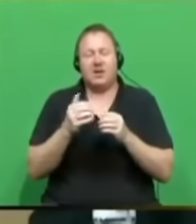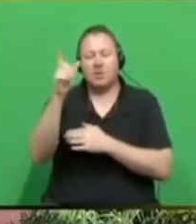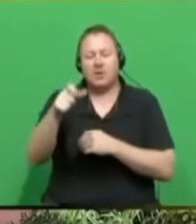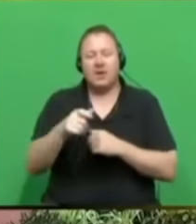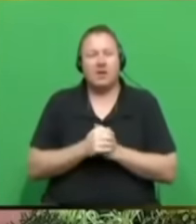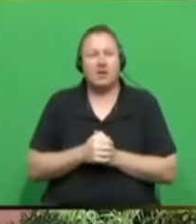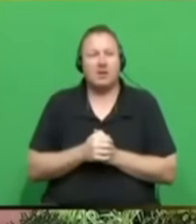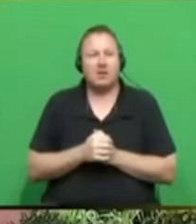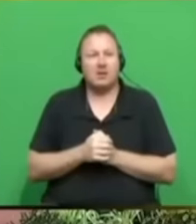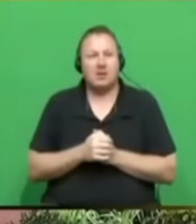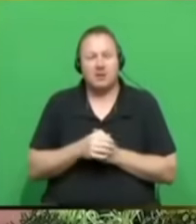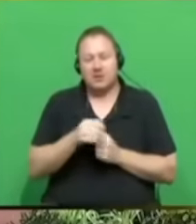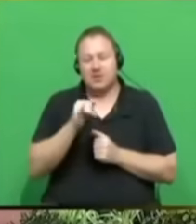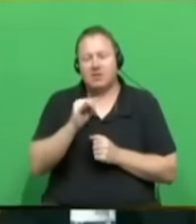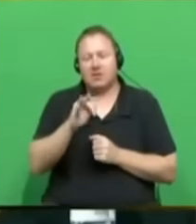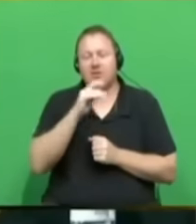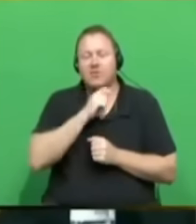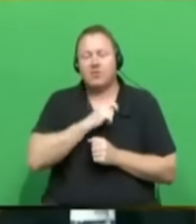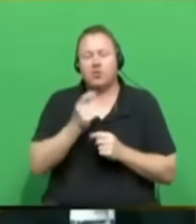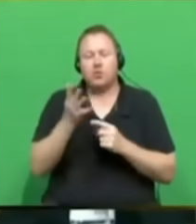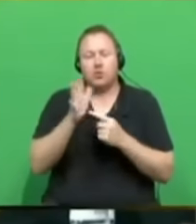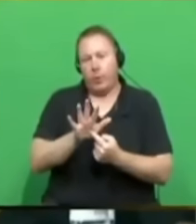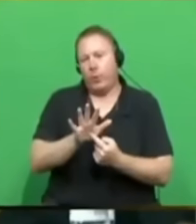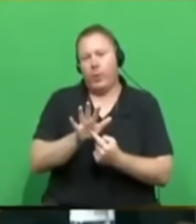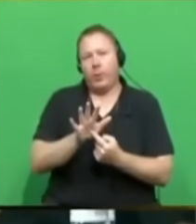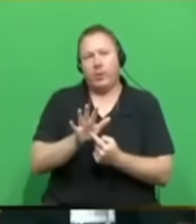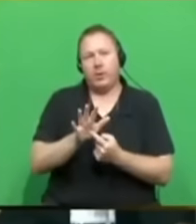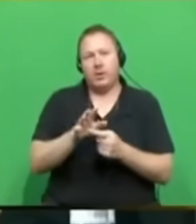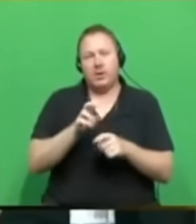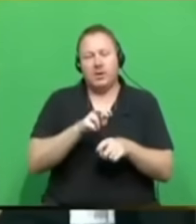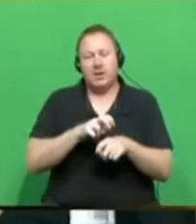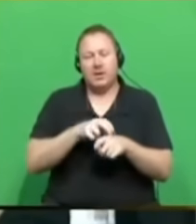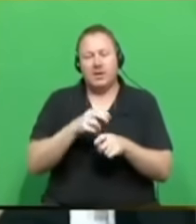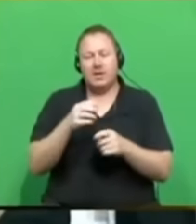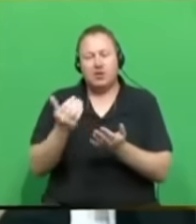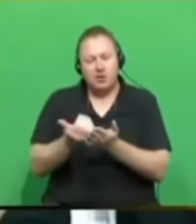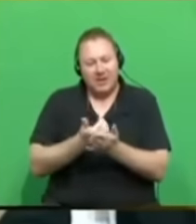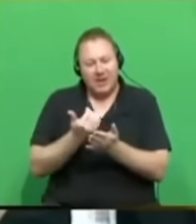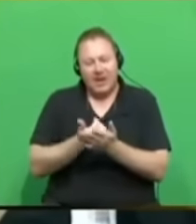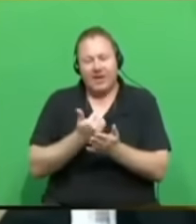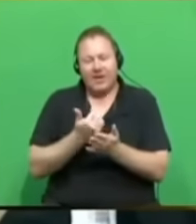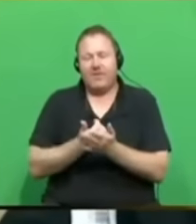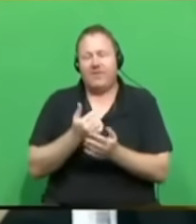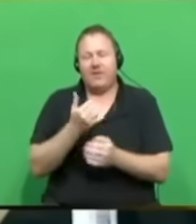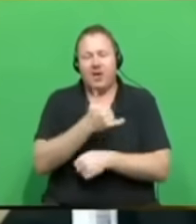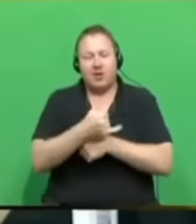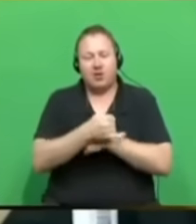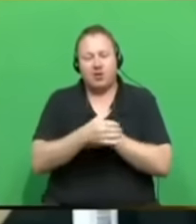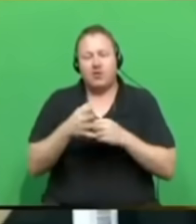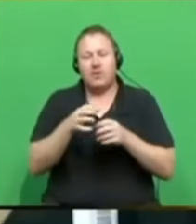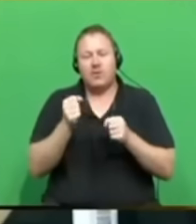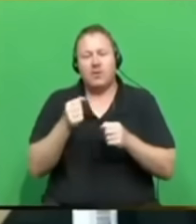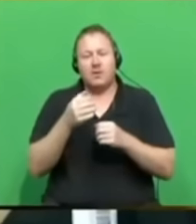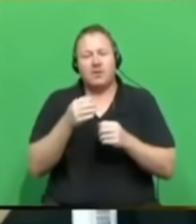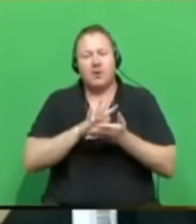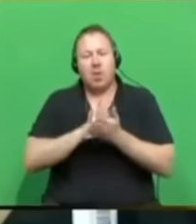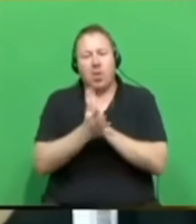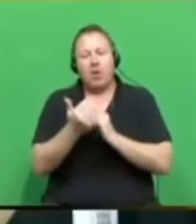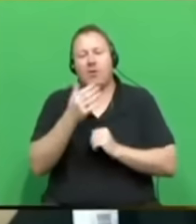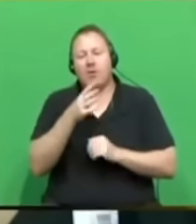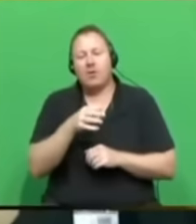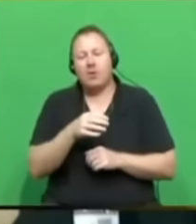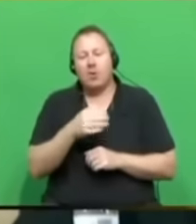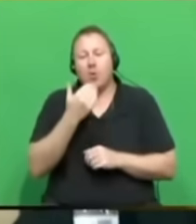prosperity. And if truth be told, we need to rescue our country from further destruction by the ANC.